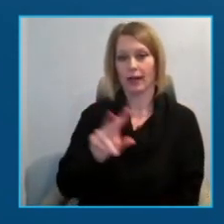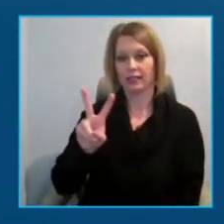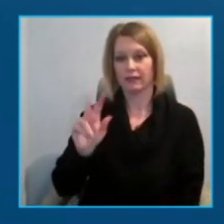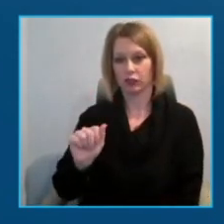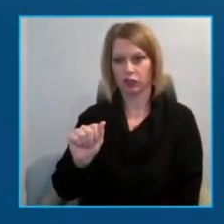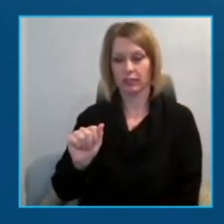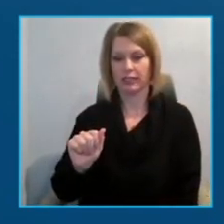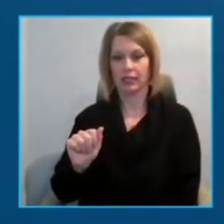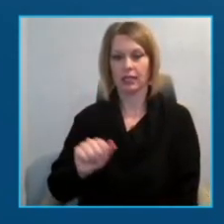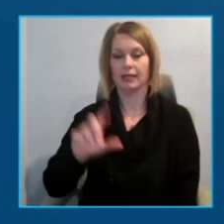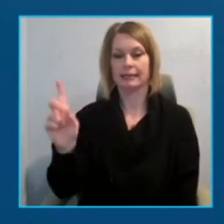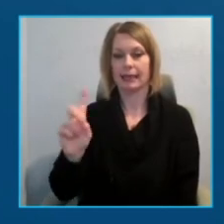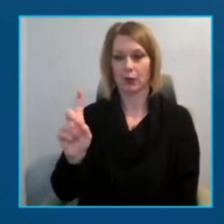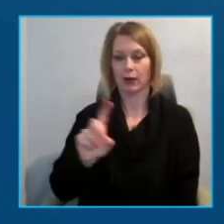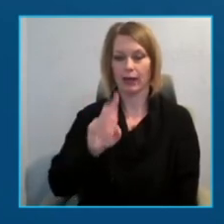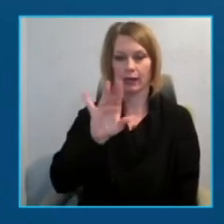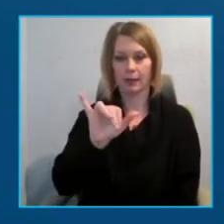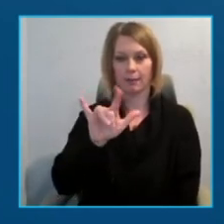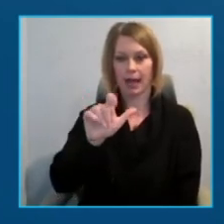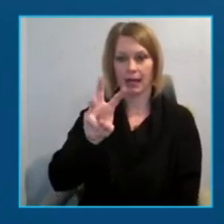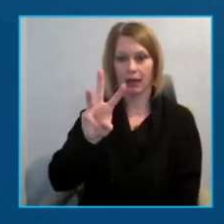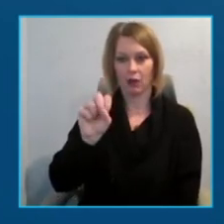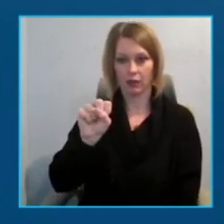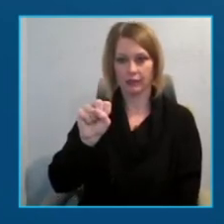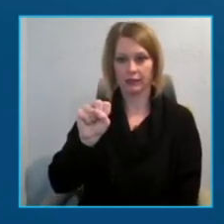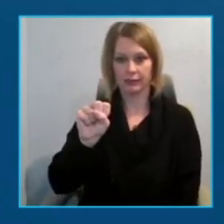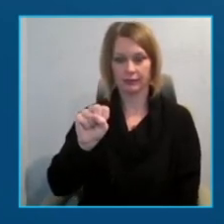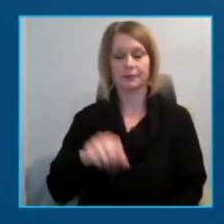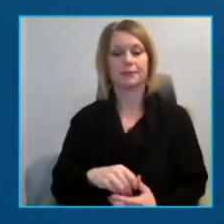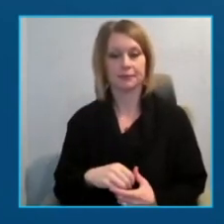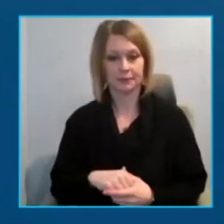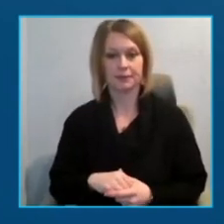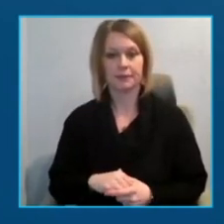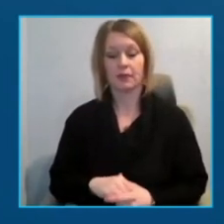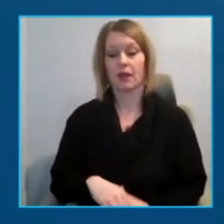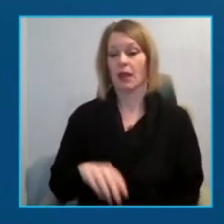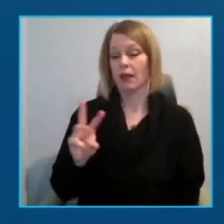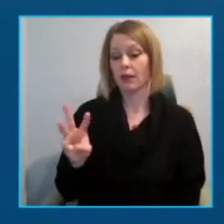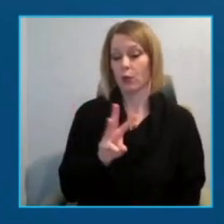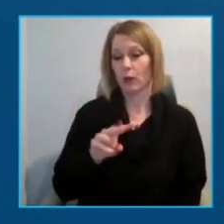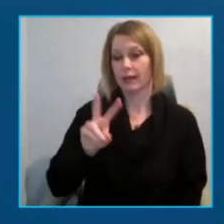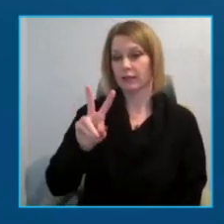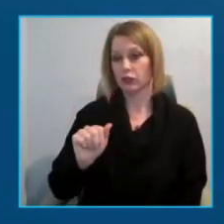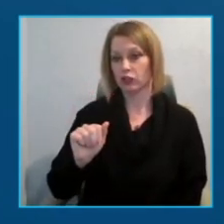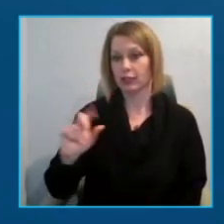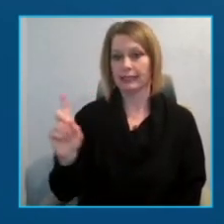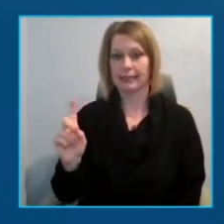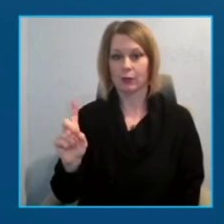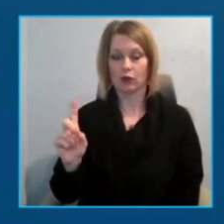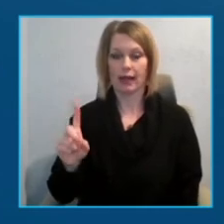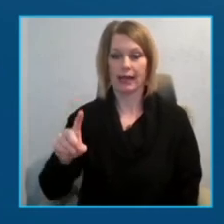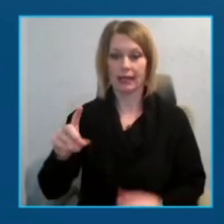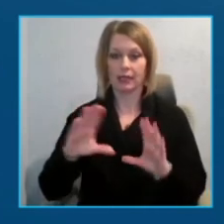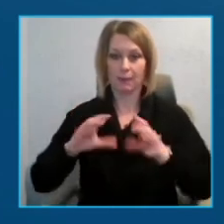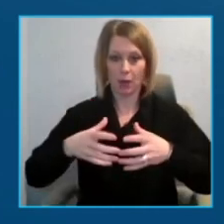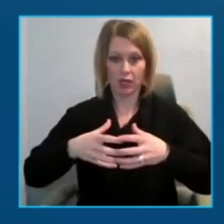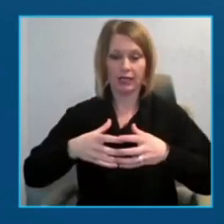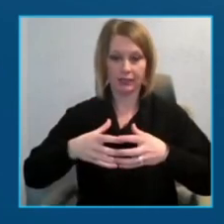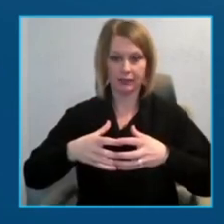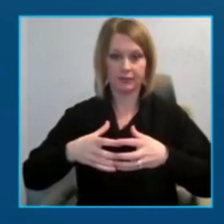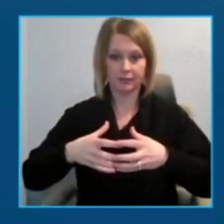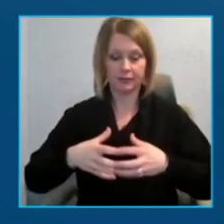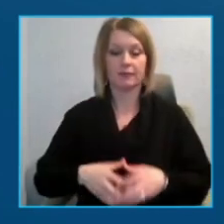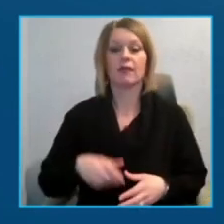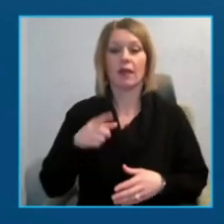bylaws. The West Virginia Democratic Party conducted a review of its